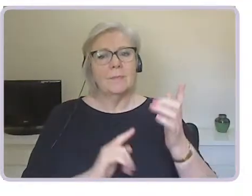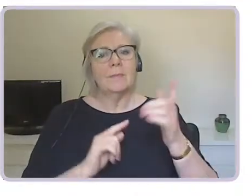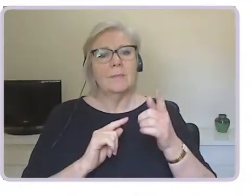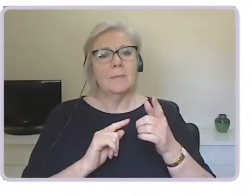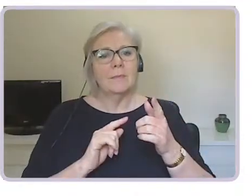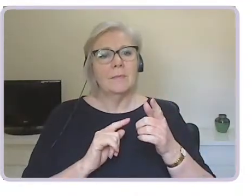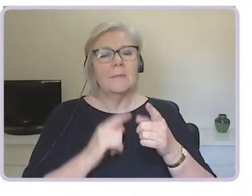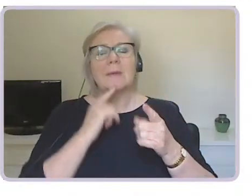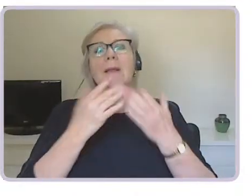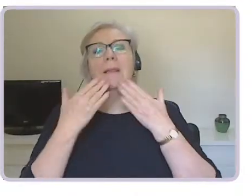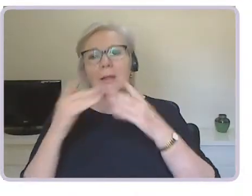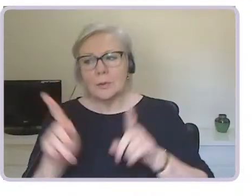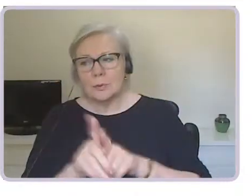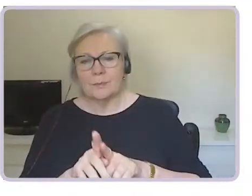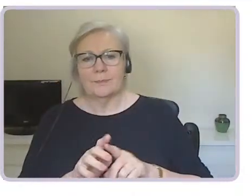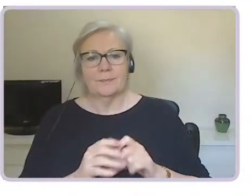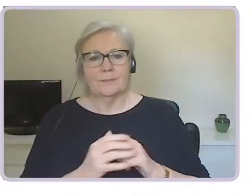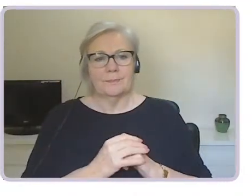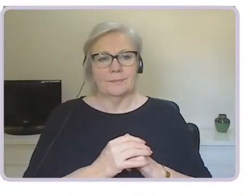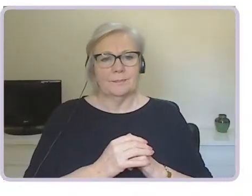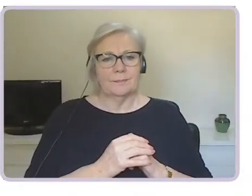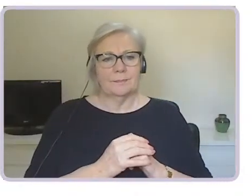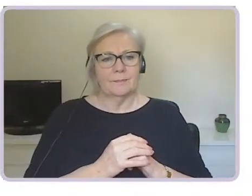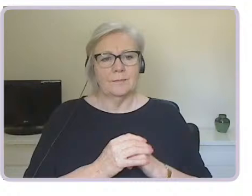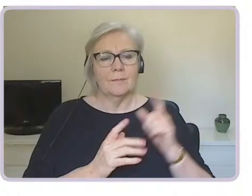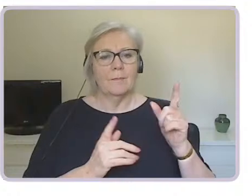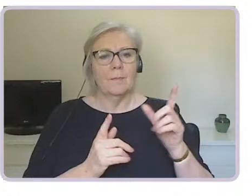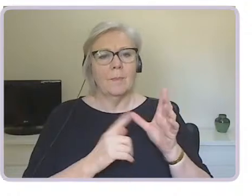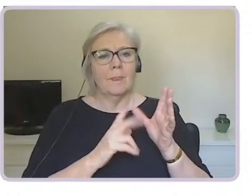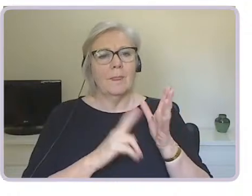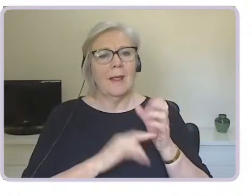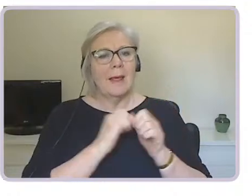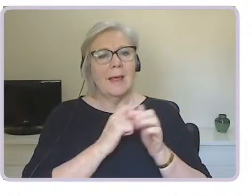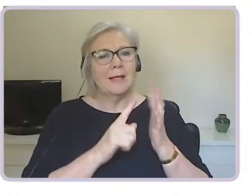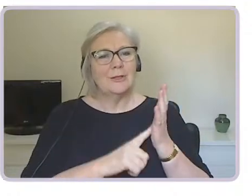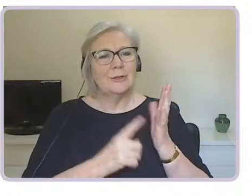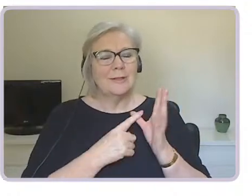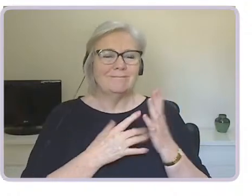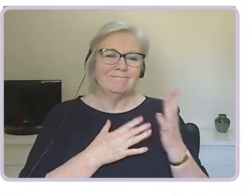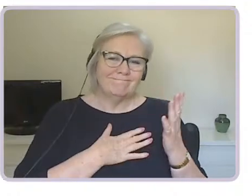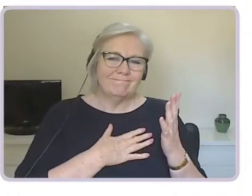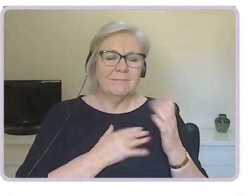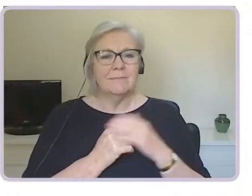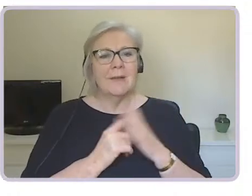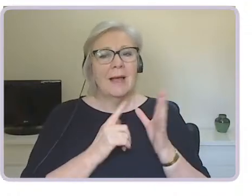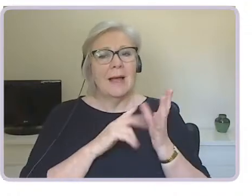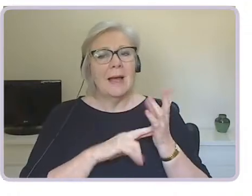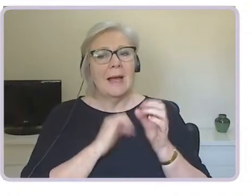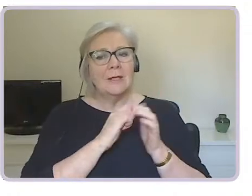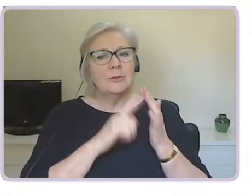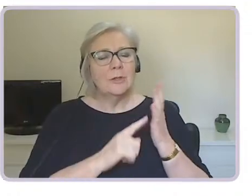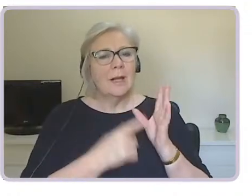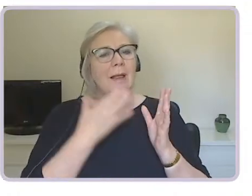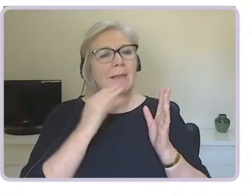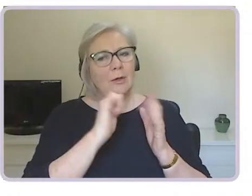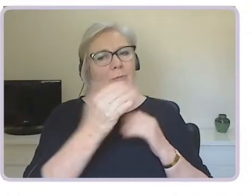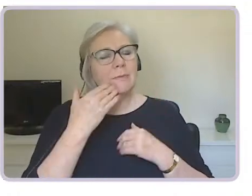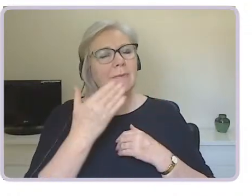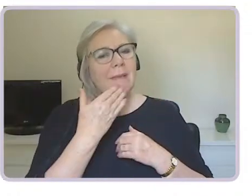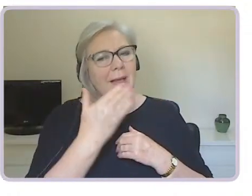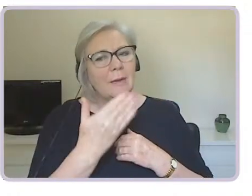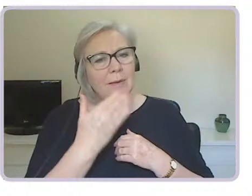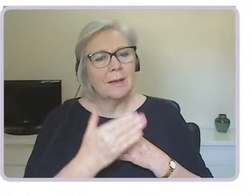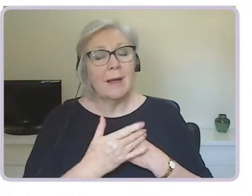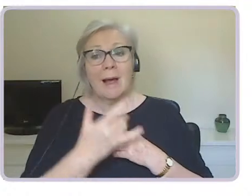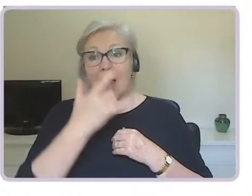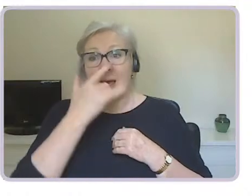you. Thanks. Angela, thank you. Angela, thank you for your presentation too. Unfortunately,